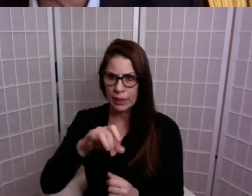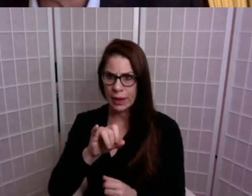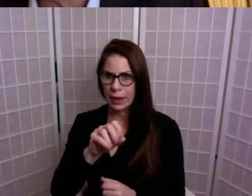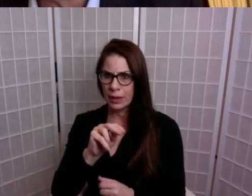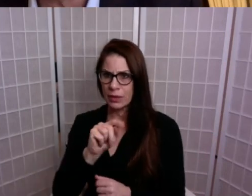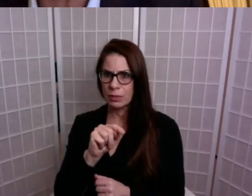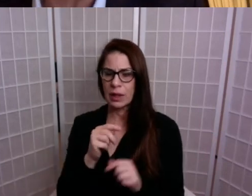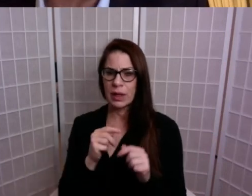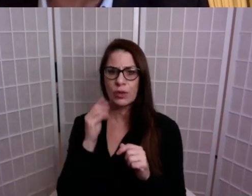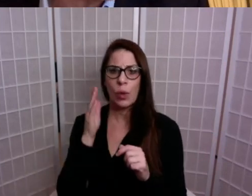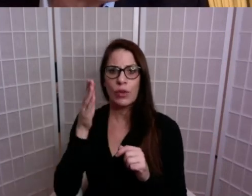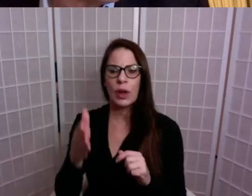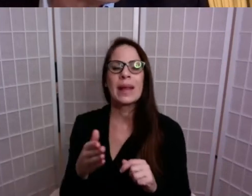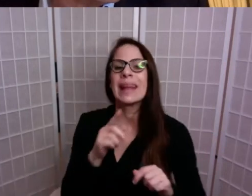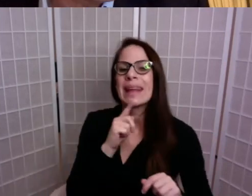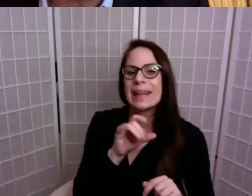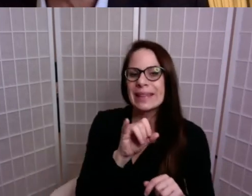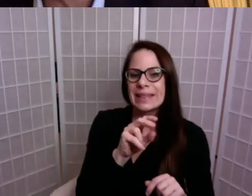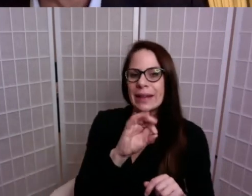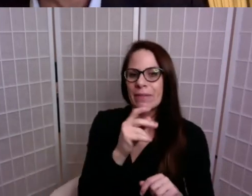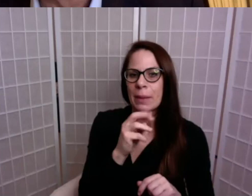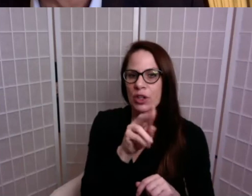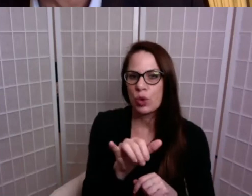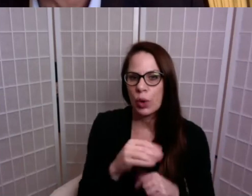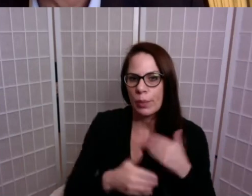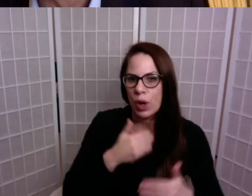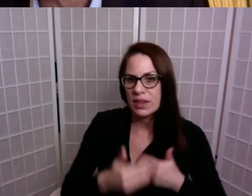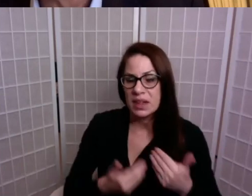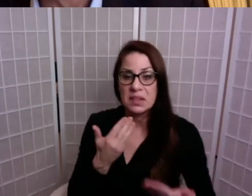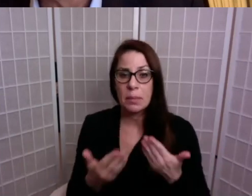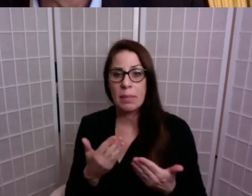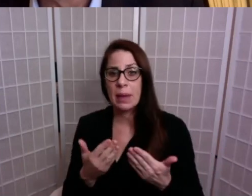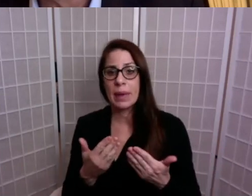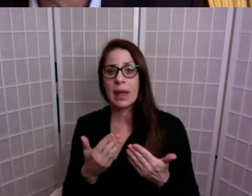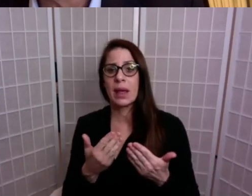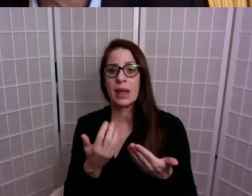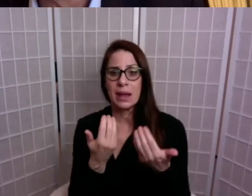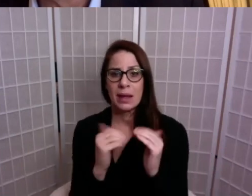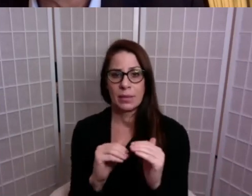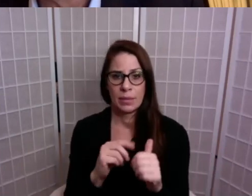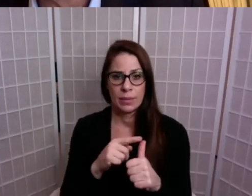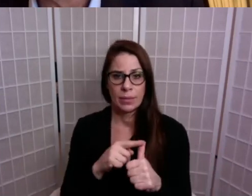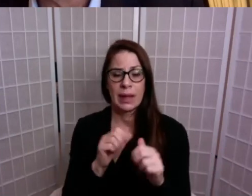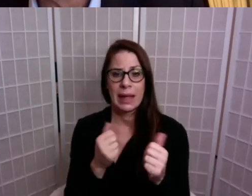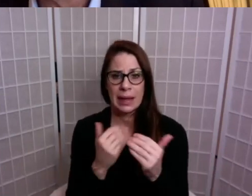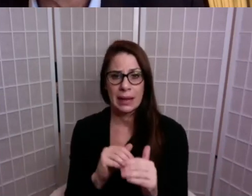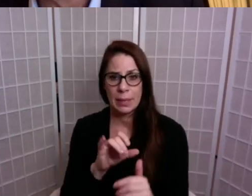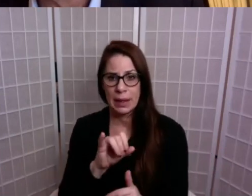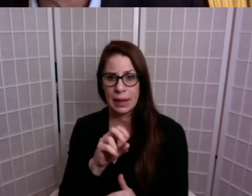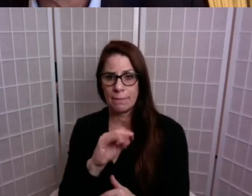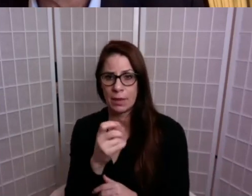is an inflammatory process, so perhaps shutting the finger down could limit the inflammation, which is a common principle of